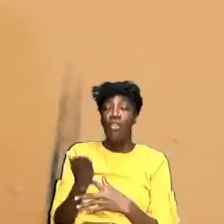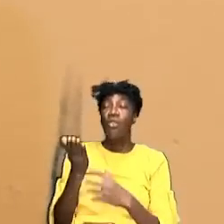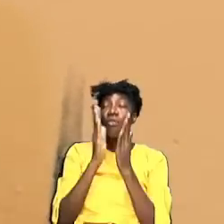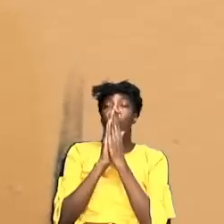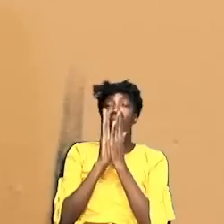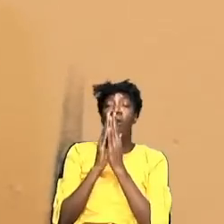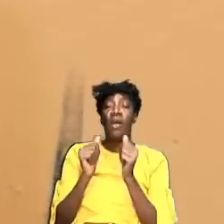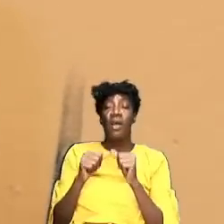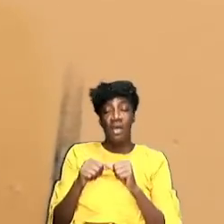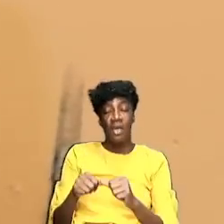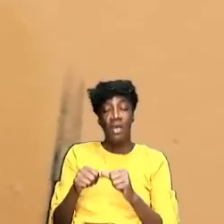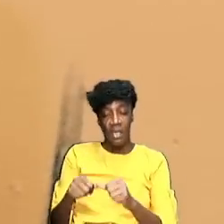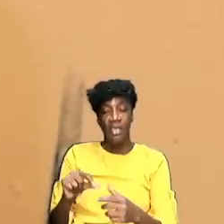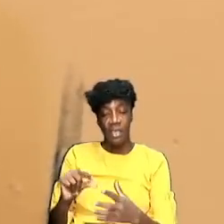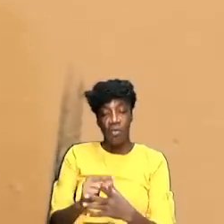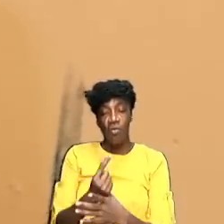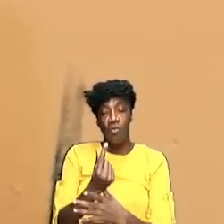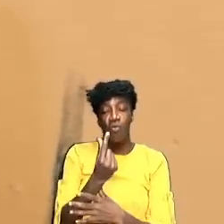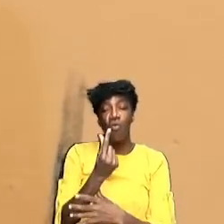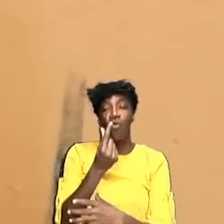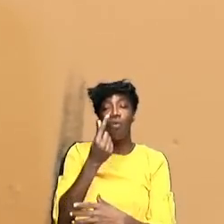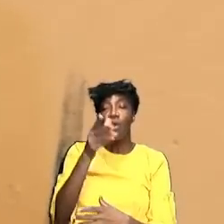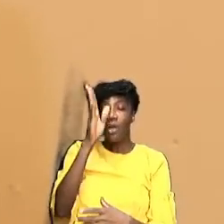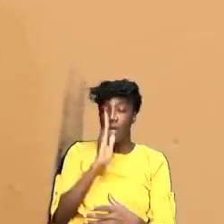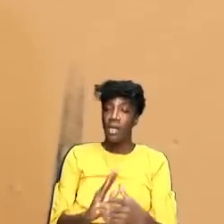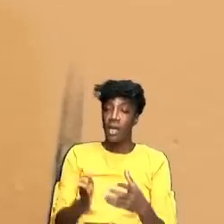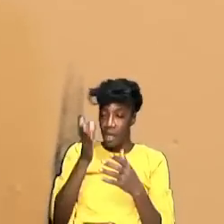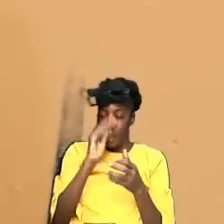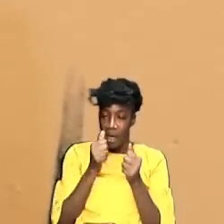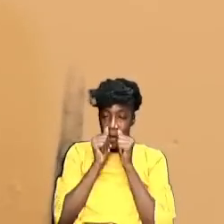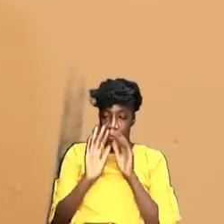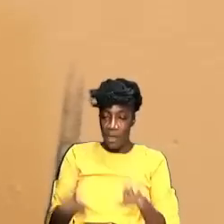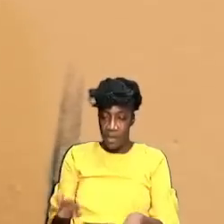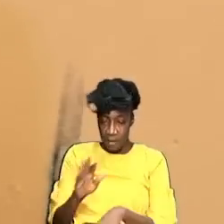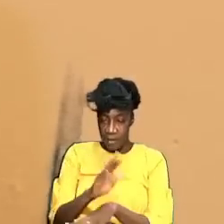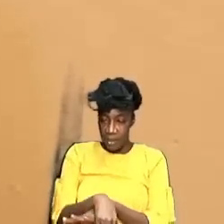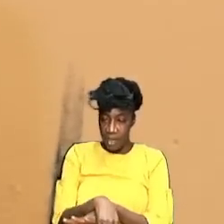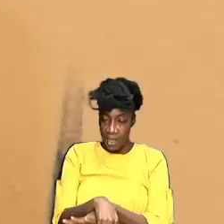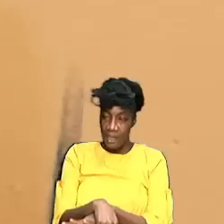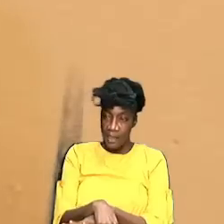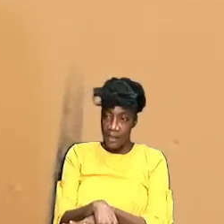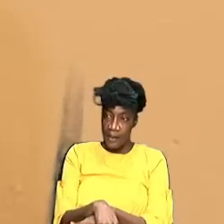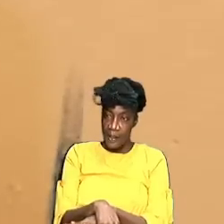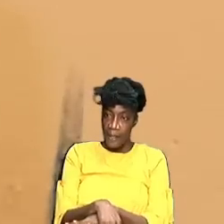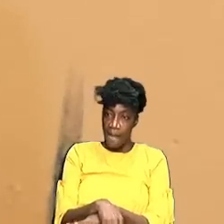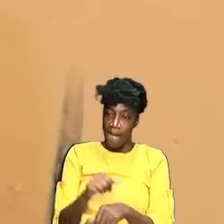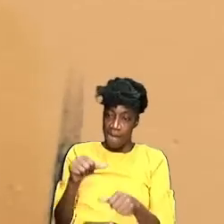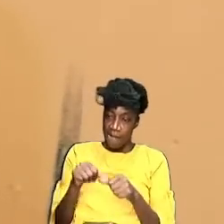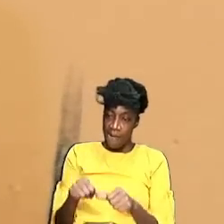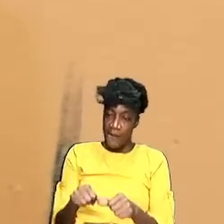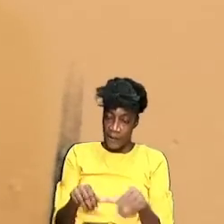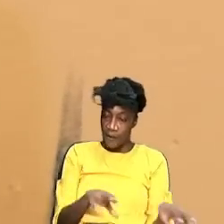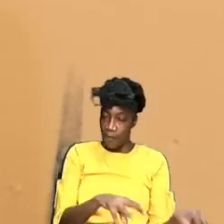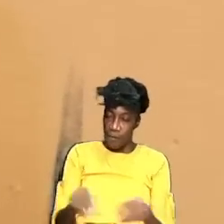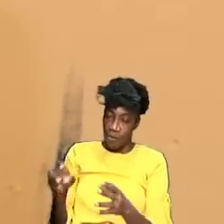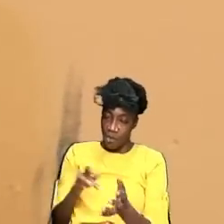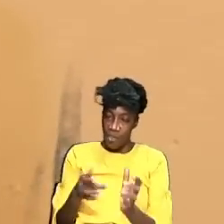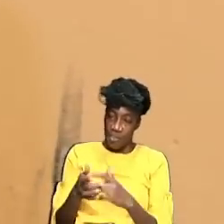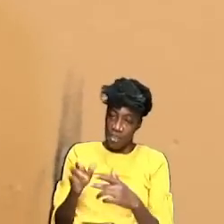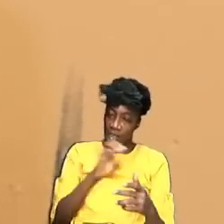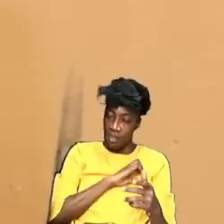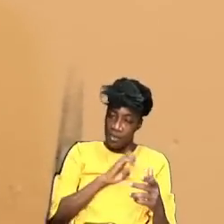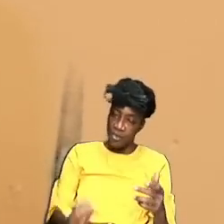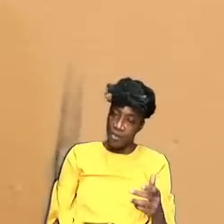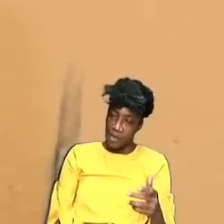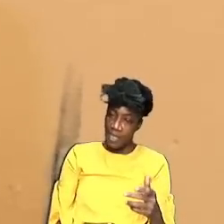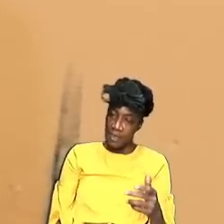as we continue to grow in God. God bless you tonight as we continue to move in Jesus Christ,